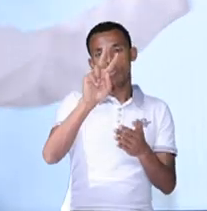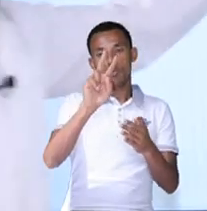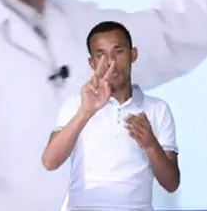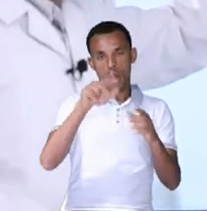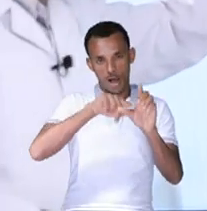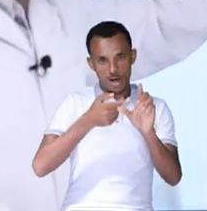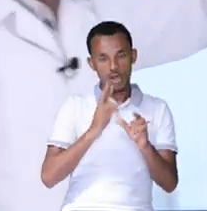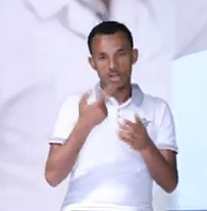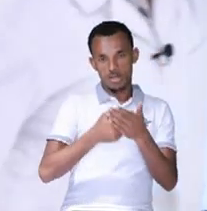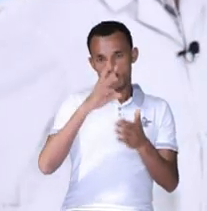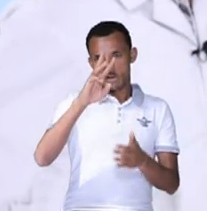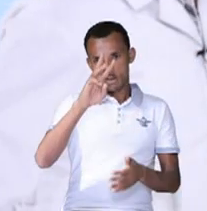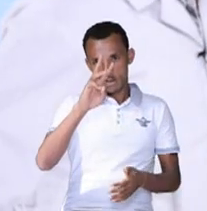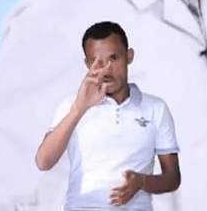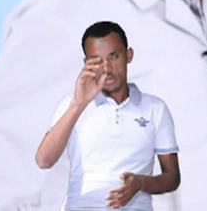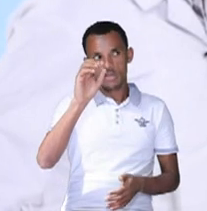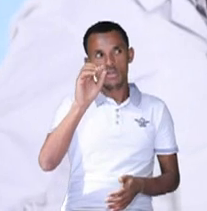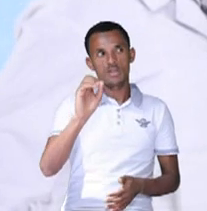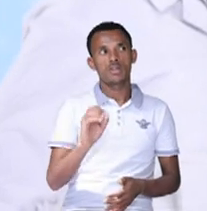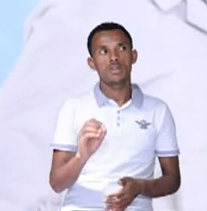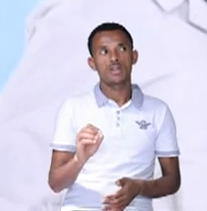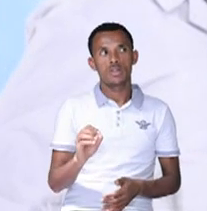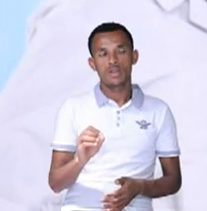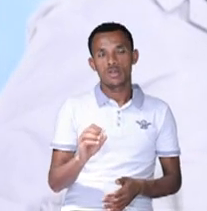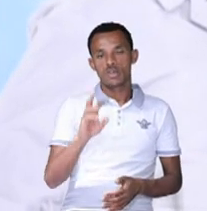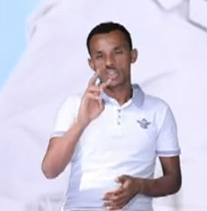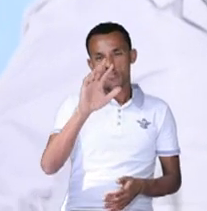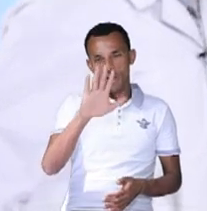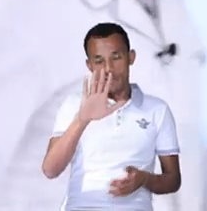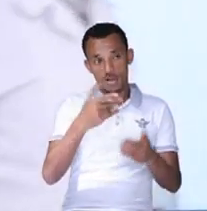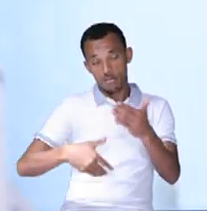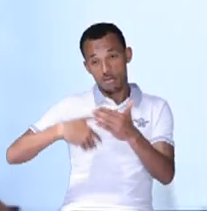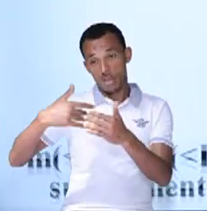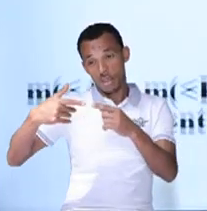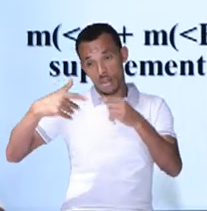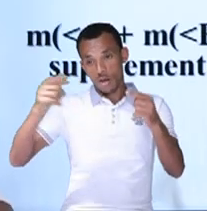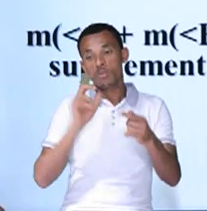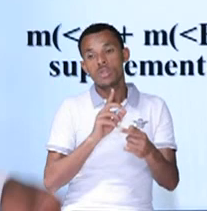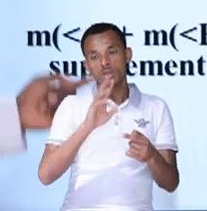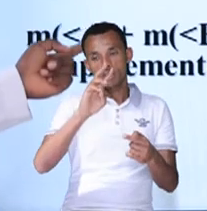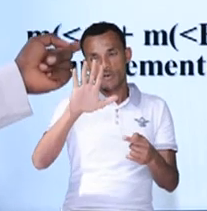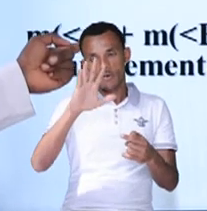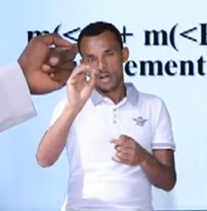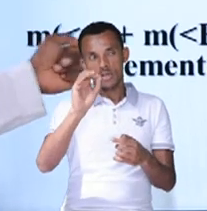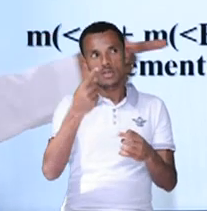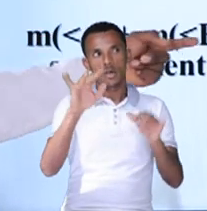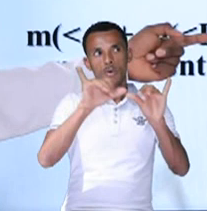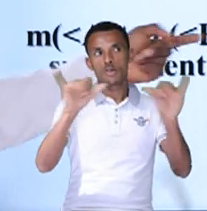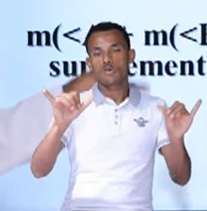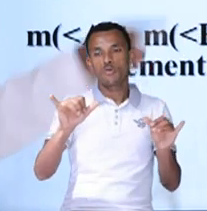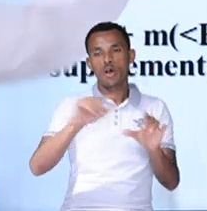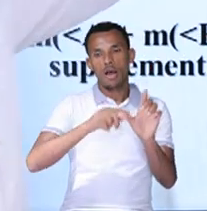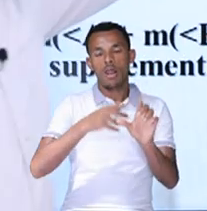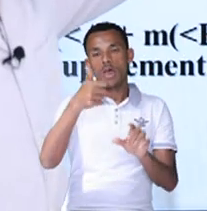are this one 60 and also this one is 65 degree. Next, the measure of angle A